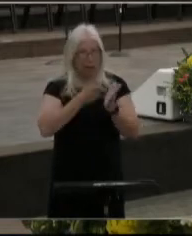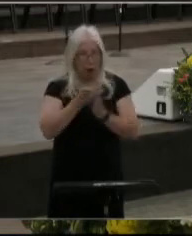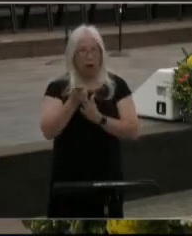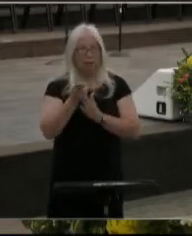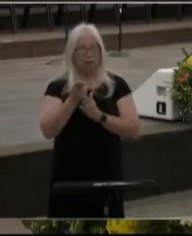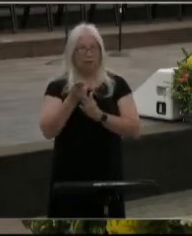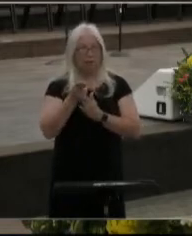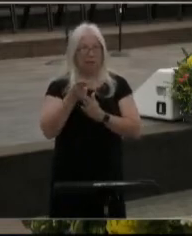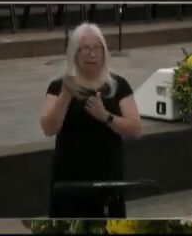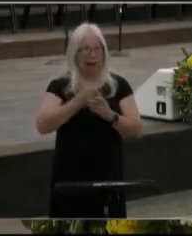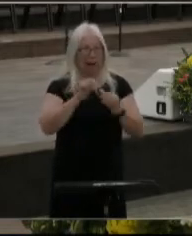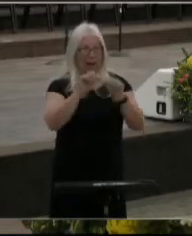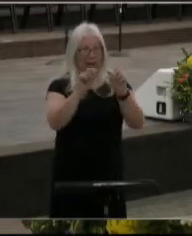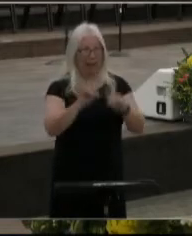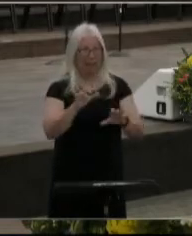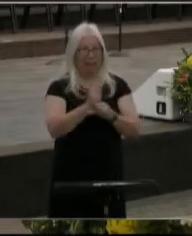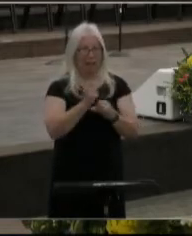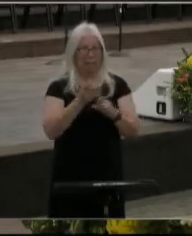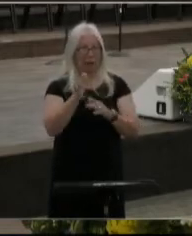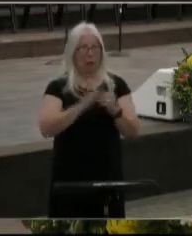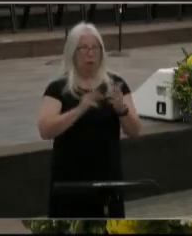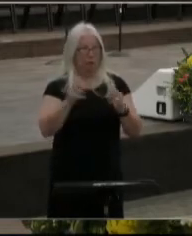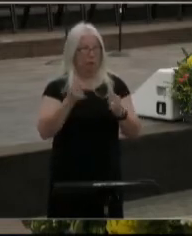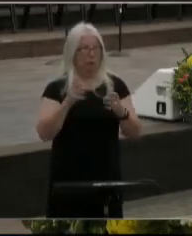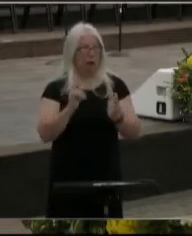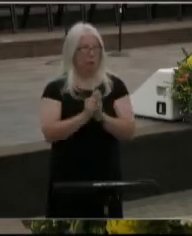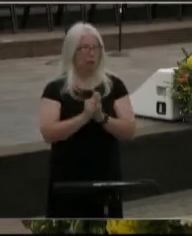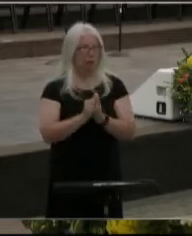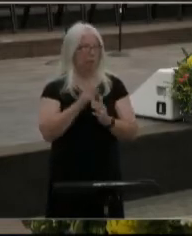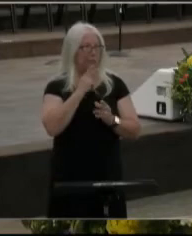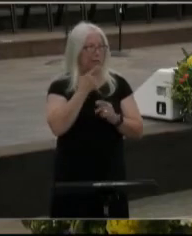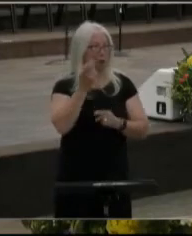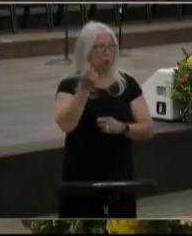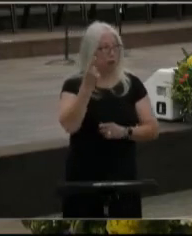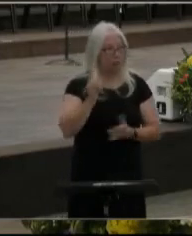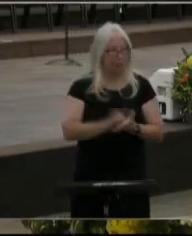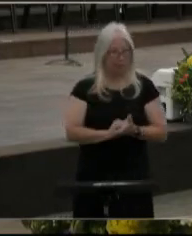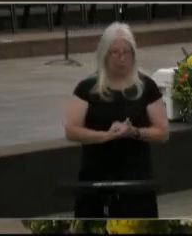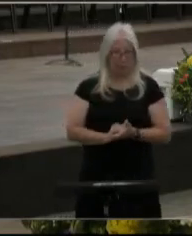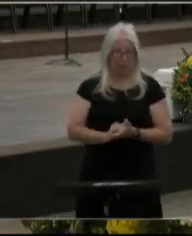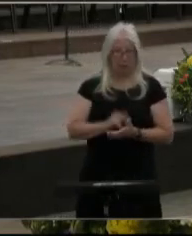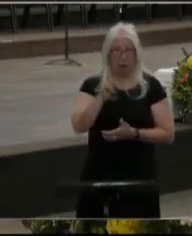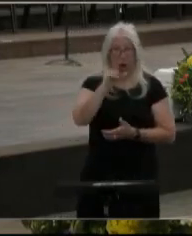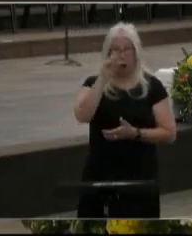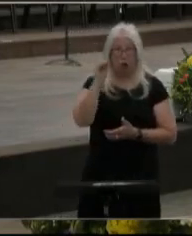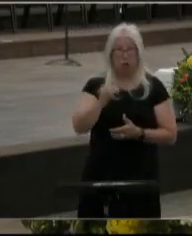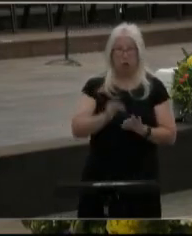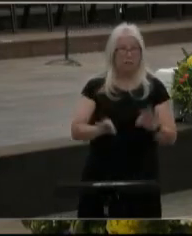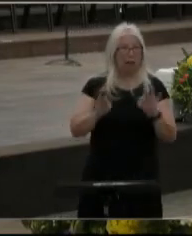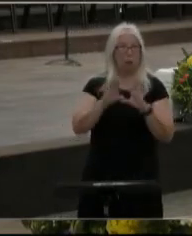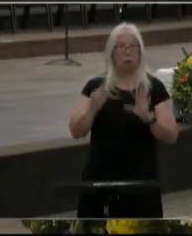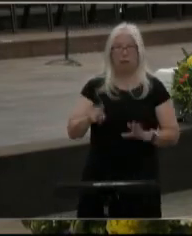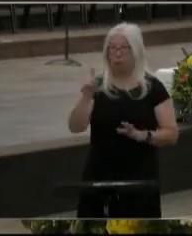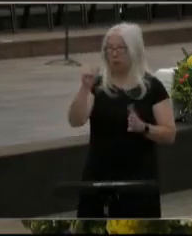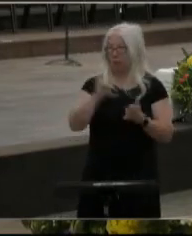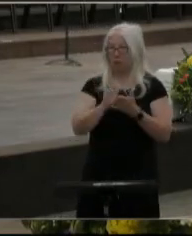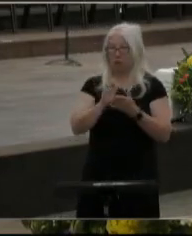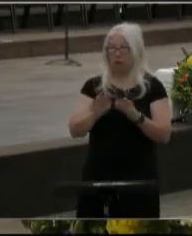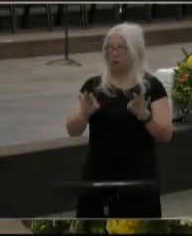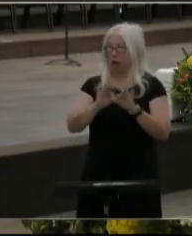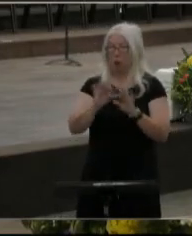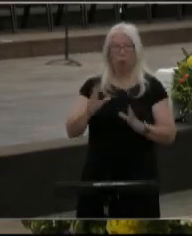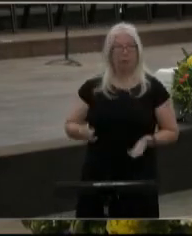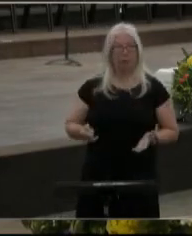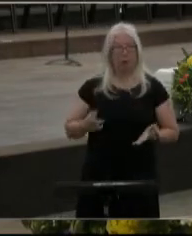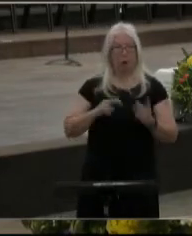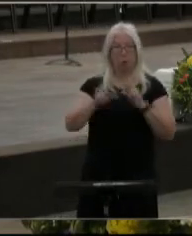Everybody wants to hire an accountant to make sure they can get by what they get by with. But I want you to understand this. $100 ain't worth it. $1,000 ain't worth it